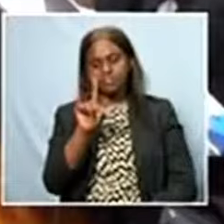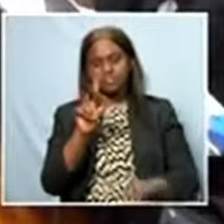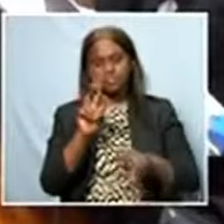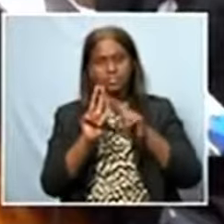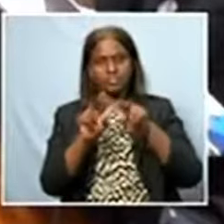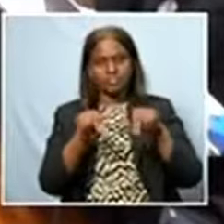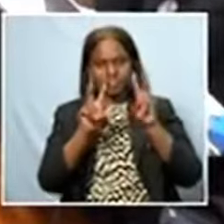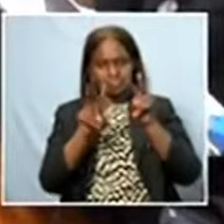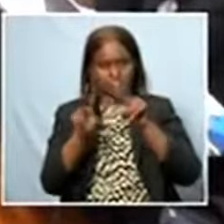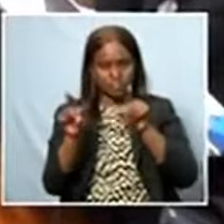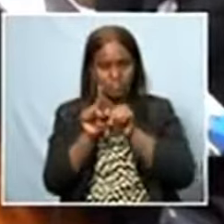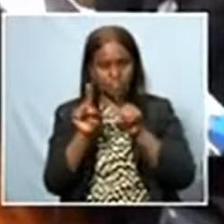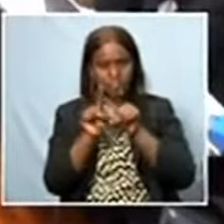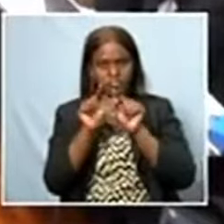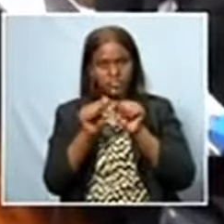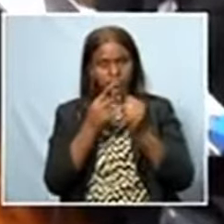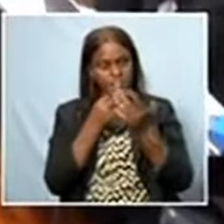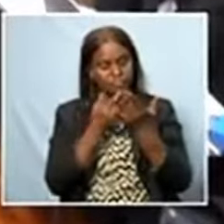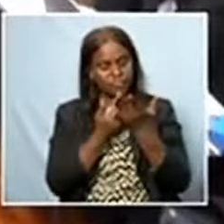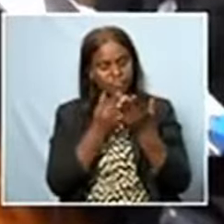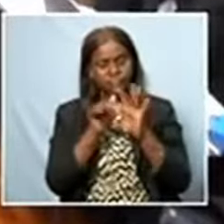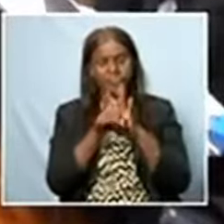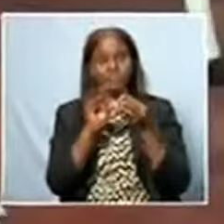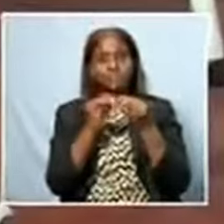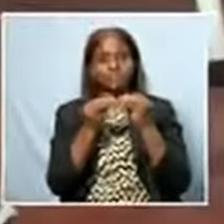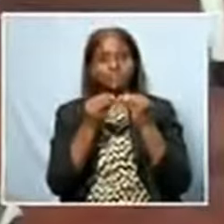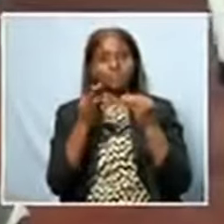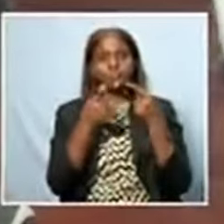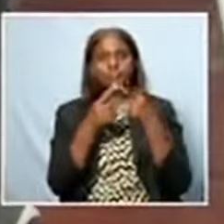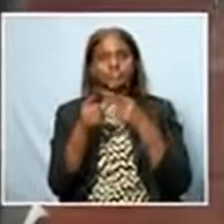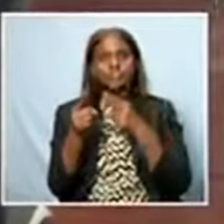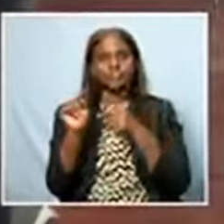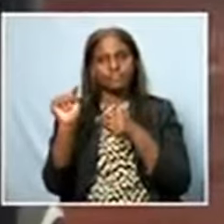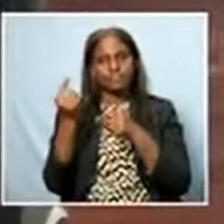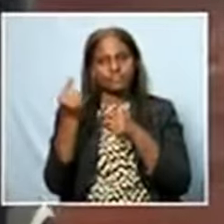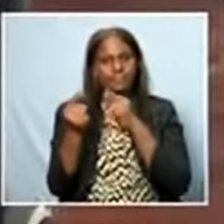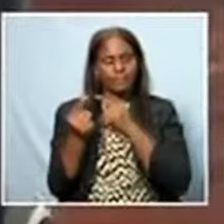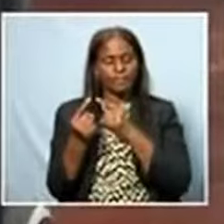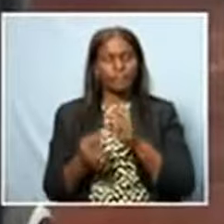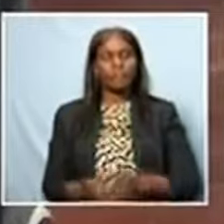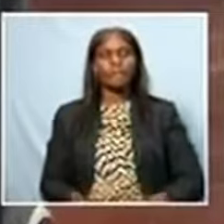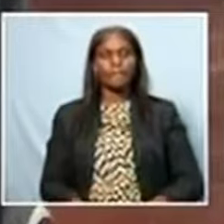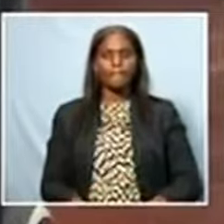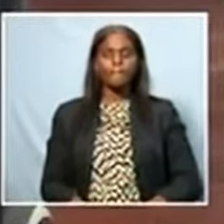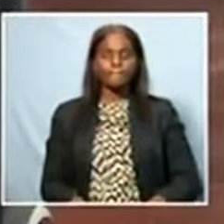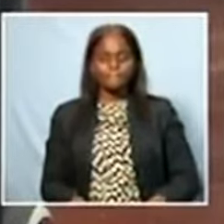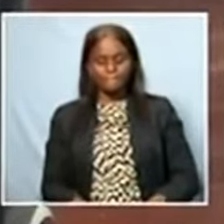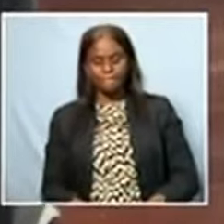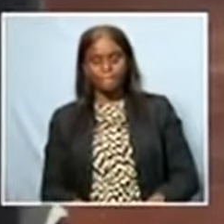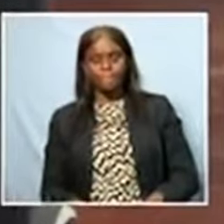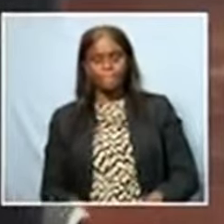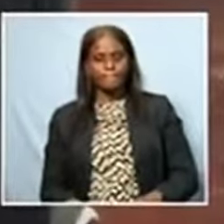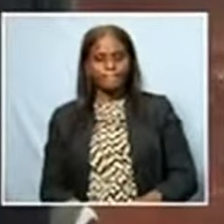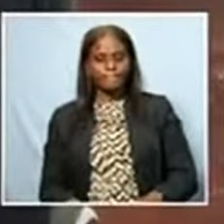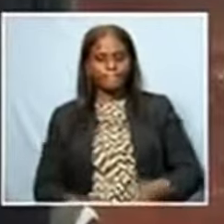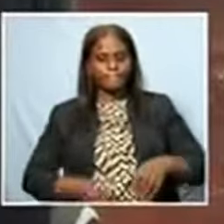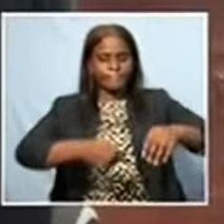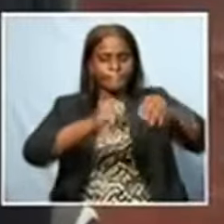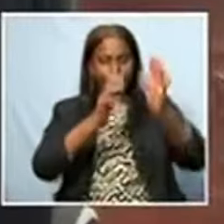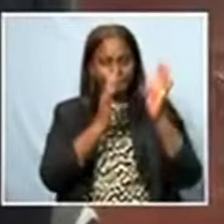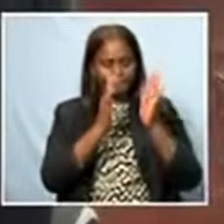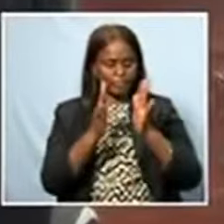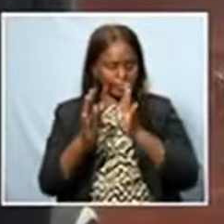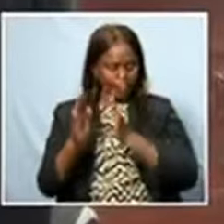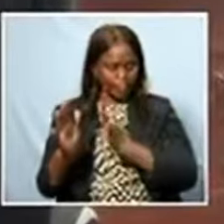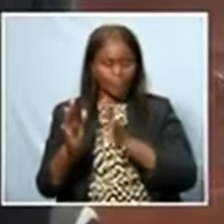look at this aspect in a number of fronts. First of all, of course, the intention is to stimulate